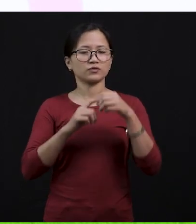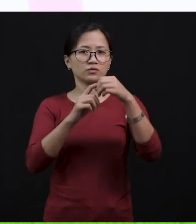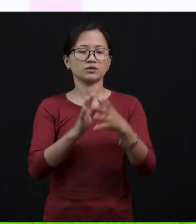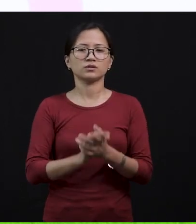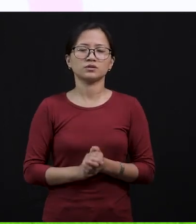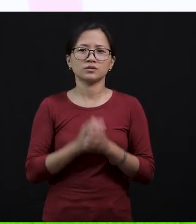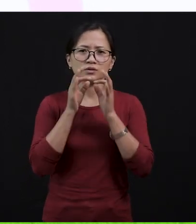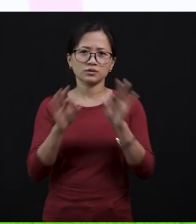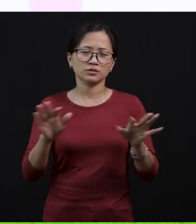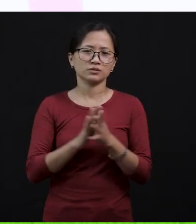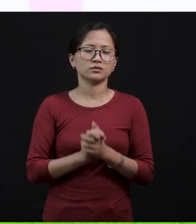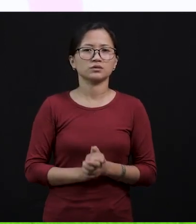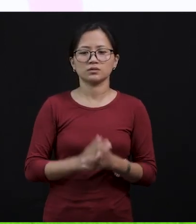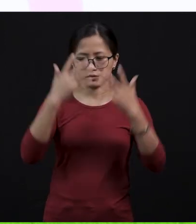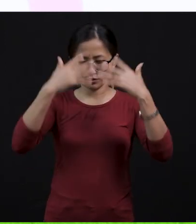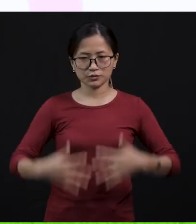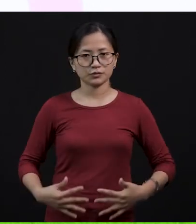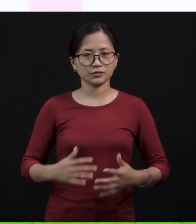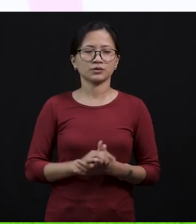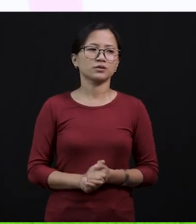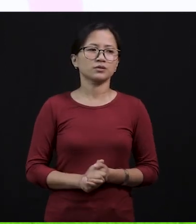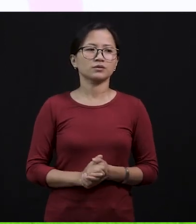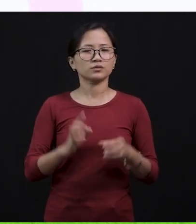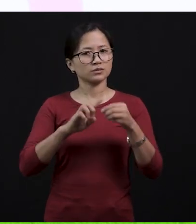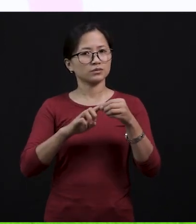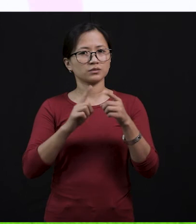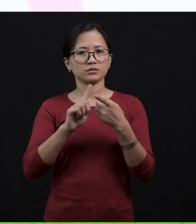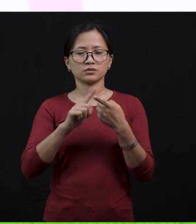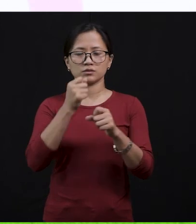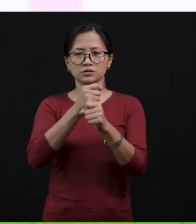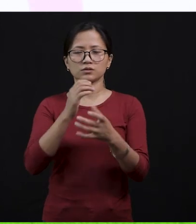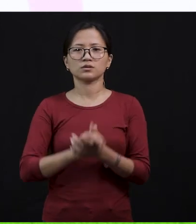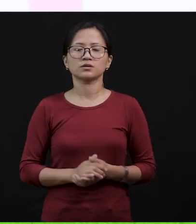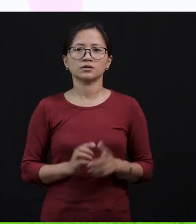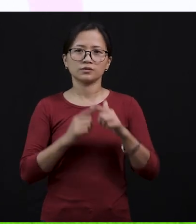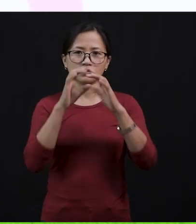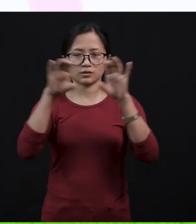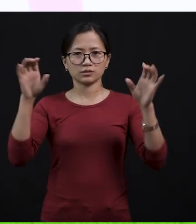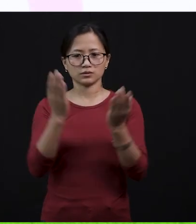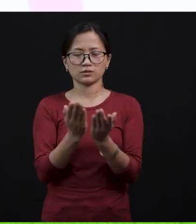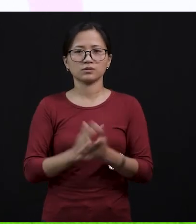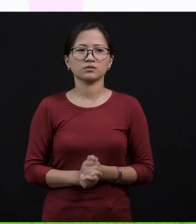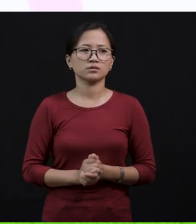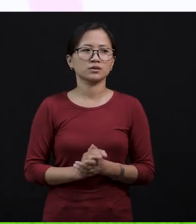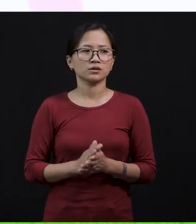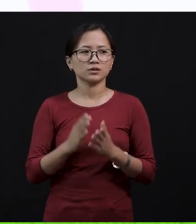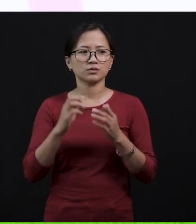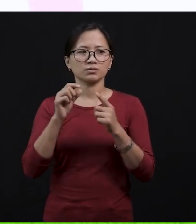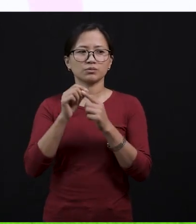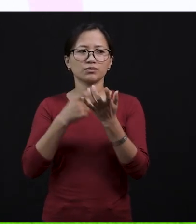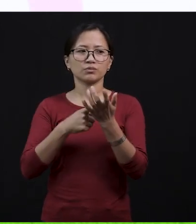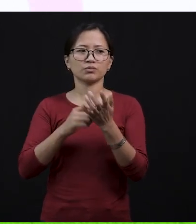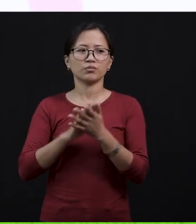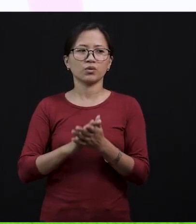that especially that of a human being. And we have here an example from our text that says, his brow is deeply lined